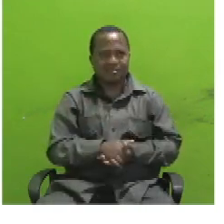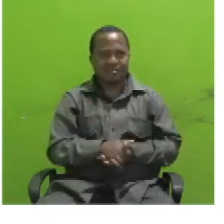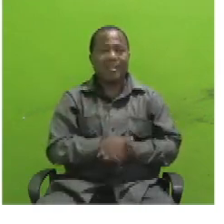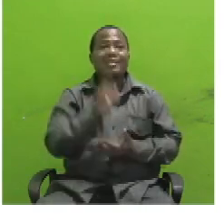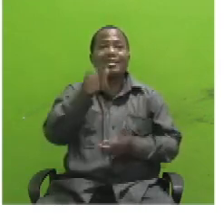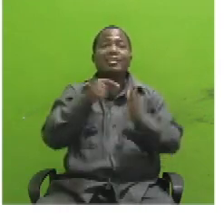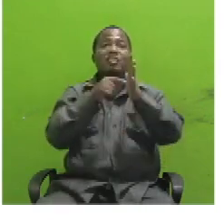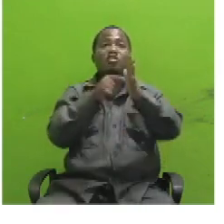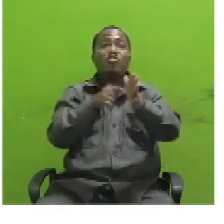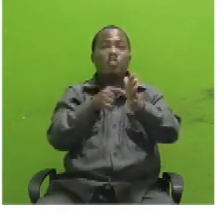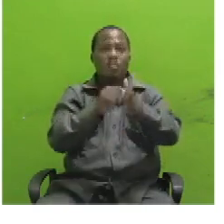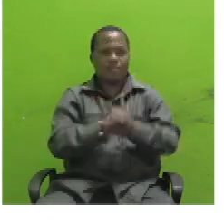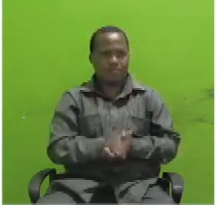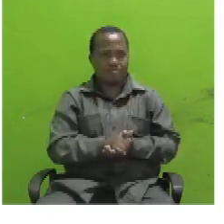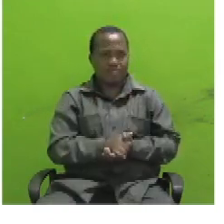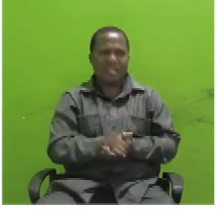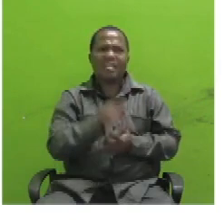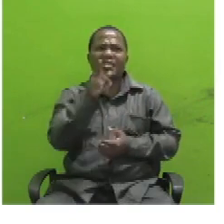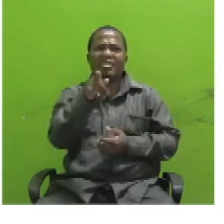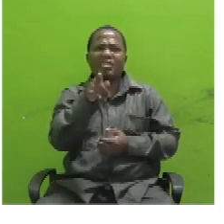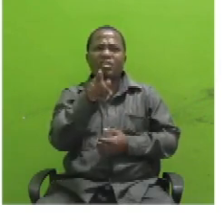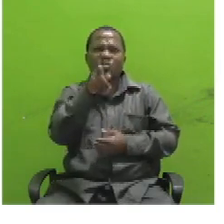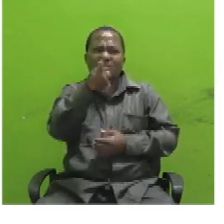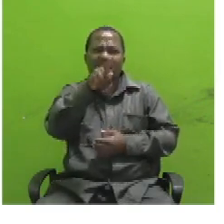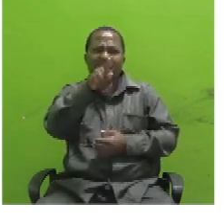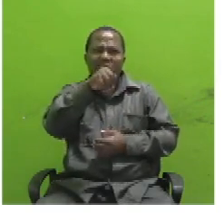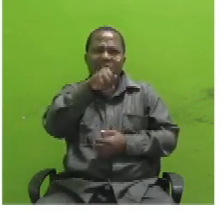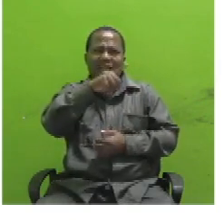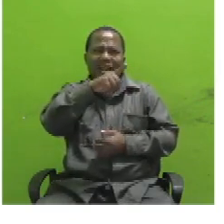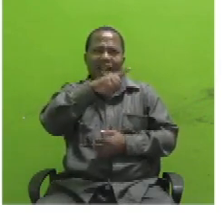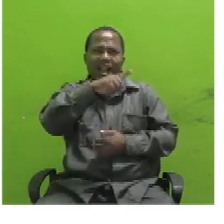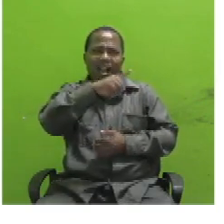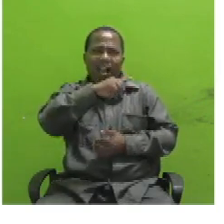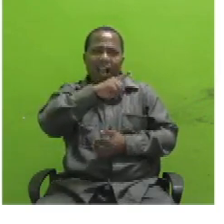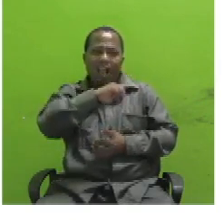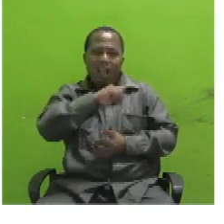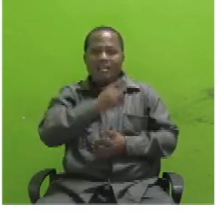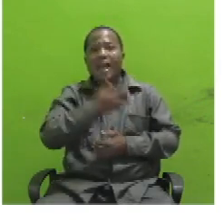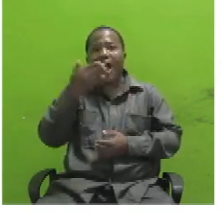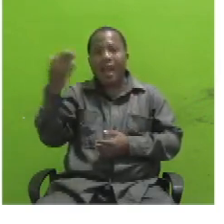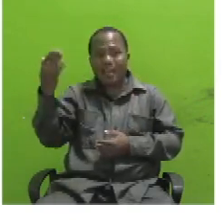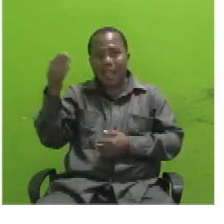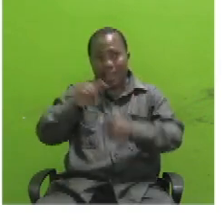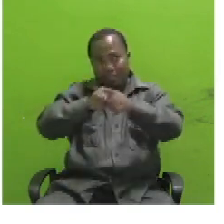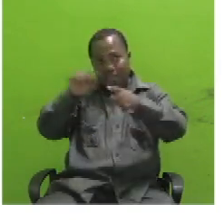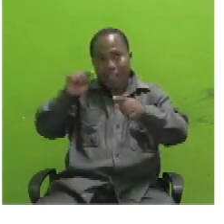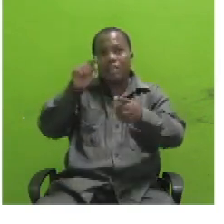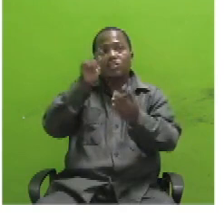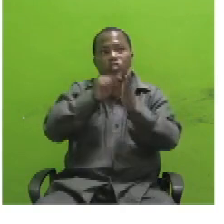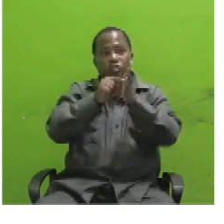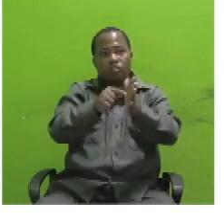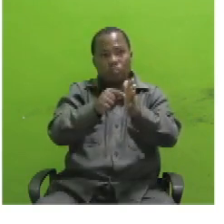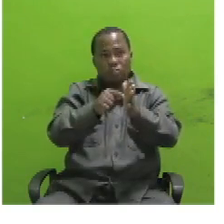this shows second, and the medium one points minutes, and the shortest